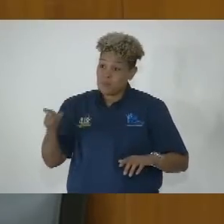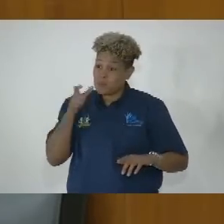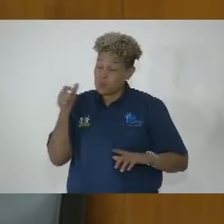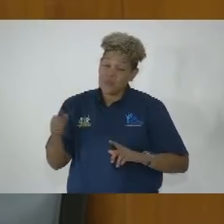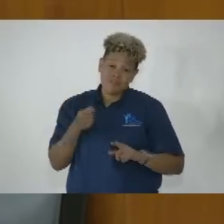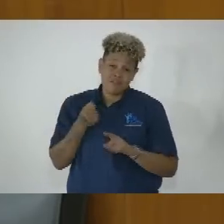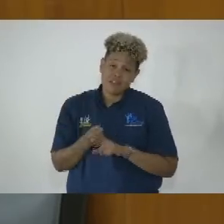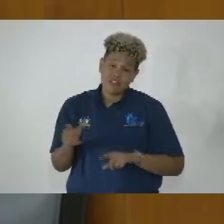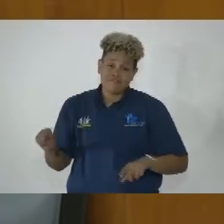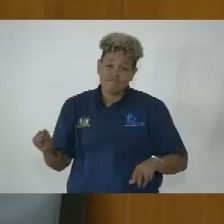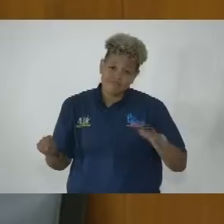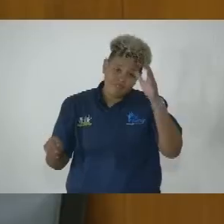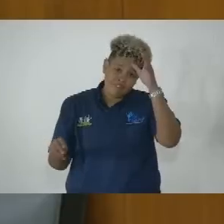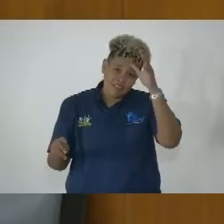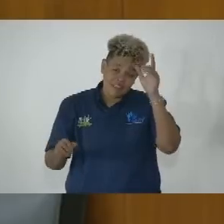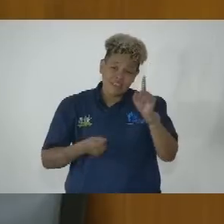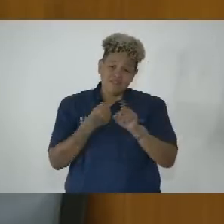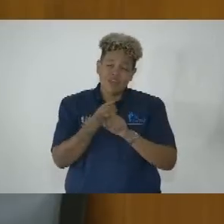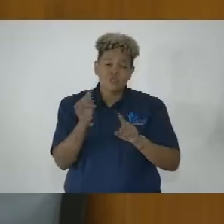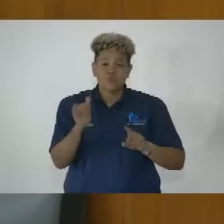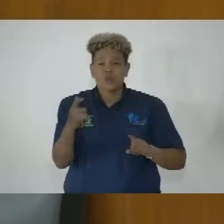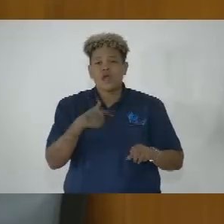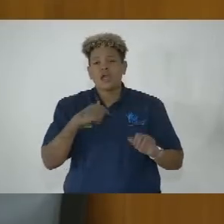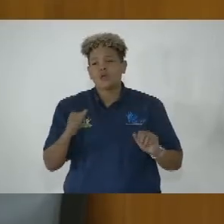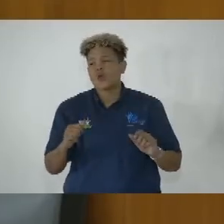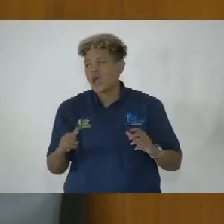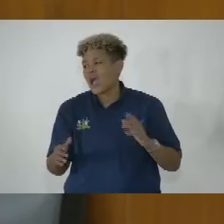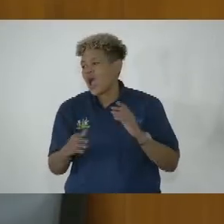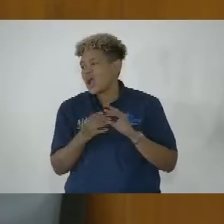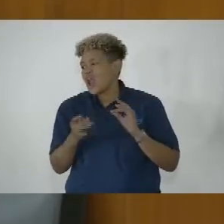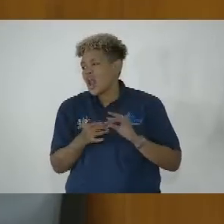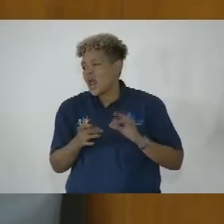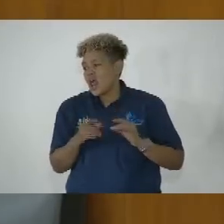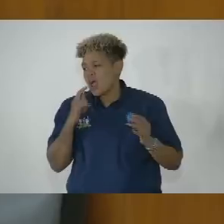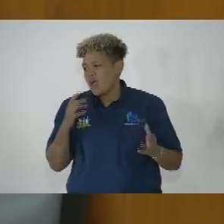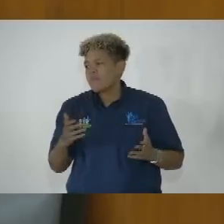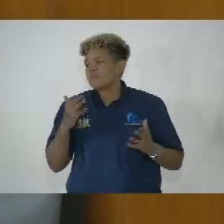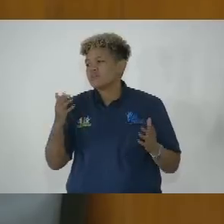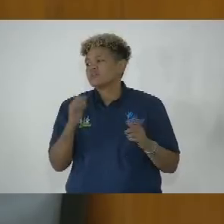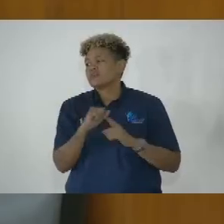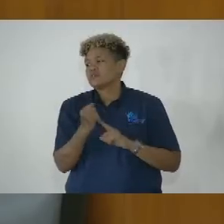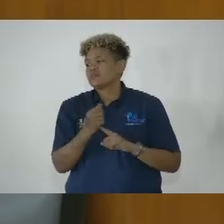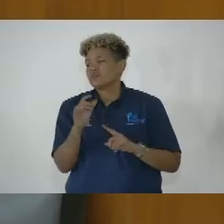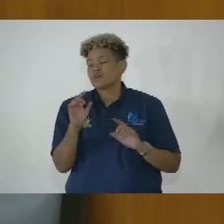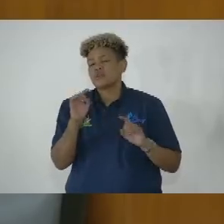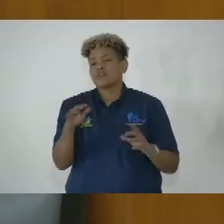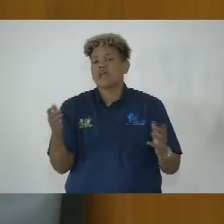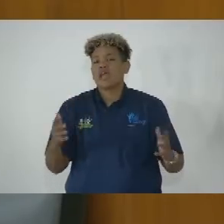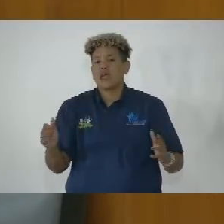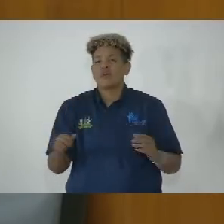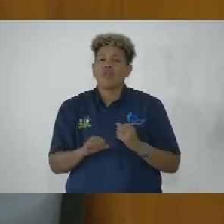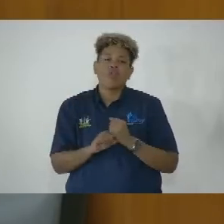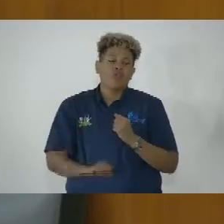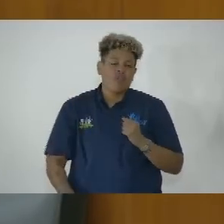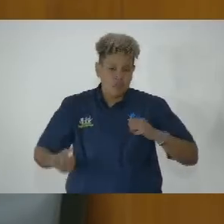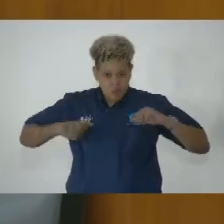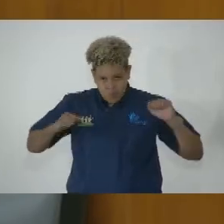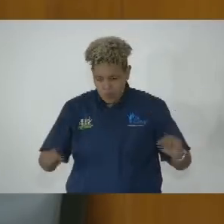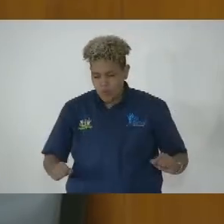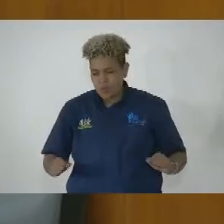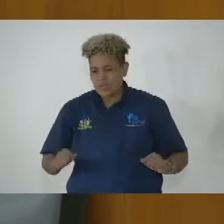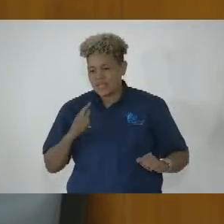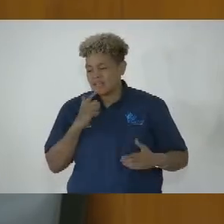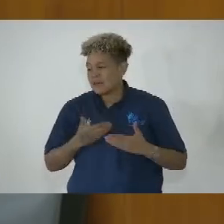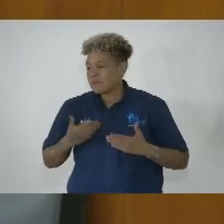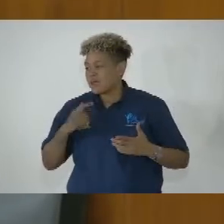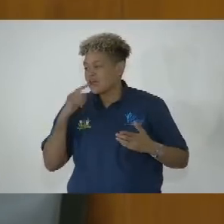affected. As I said, I could go ad nauseum and present situations. That baby that